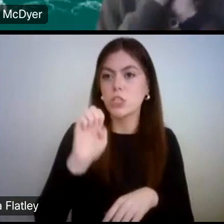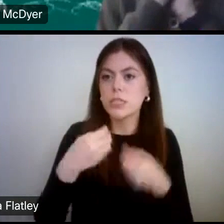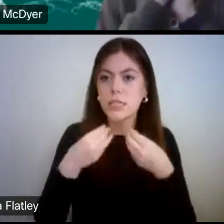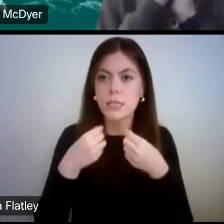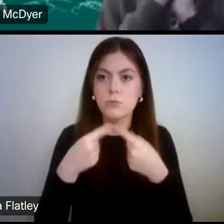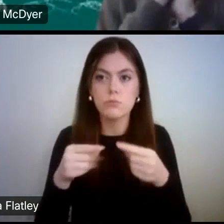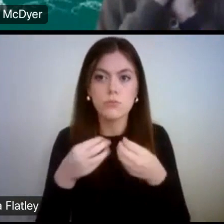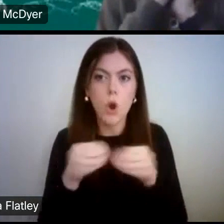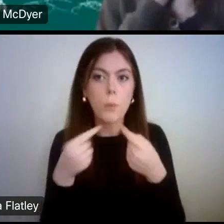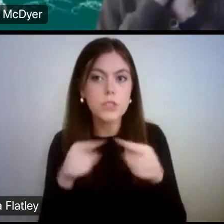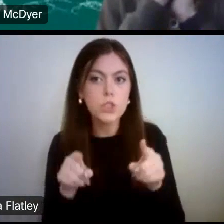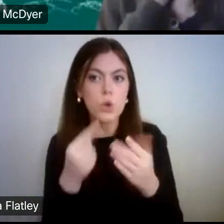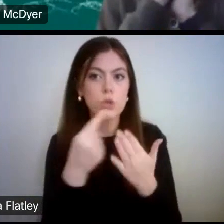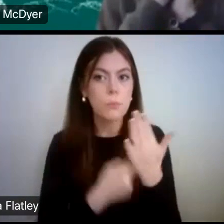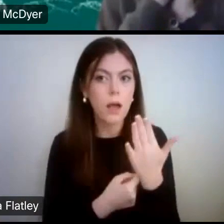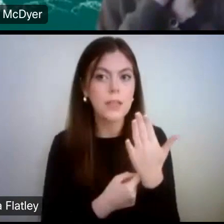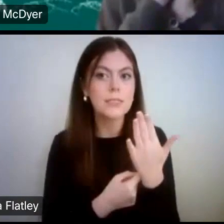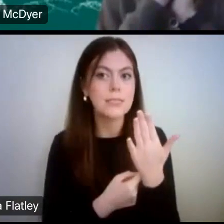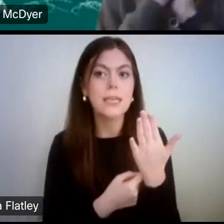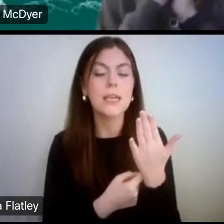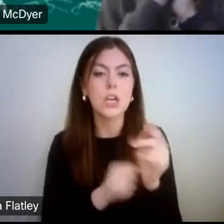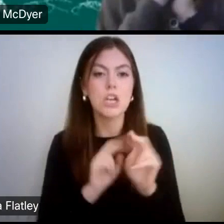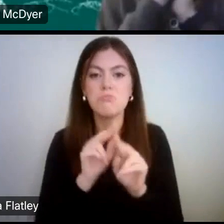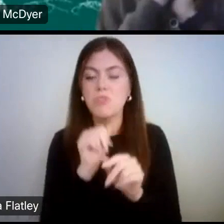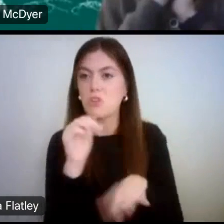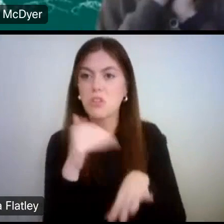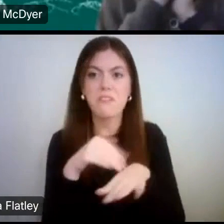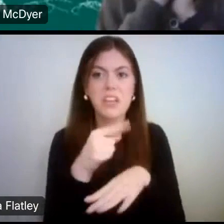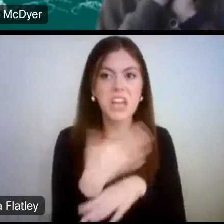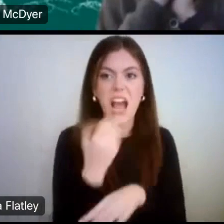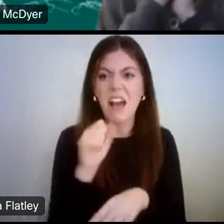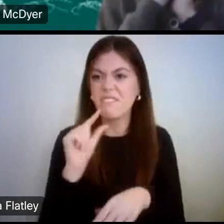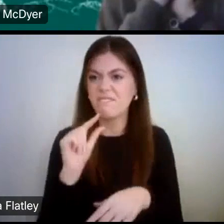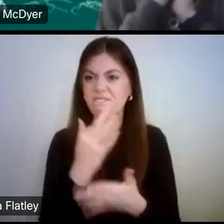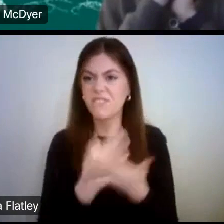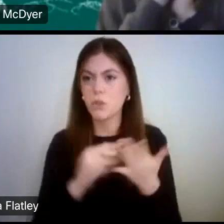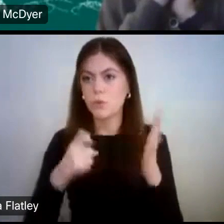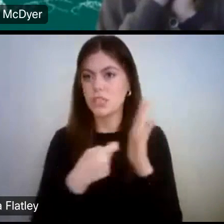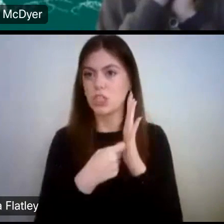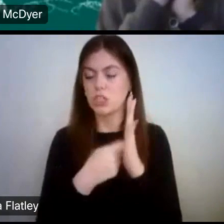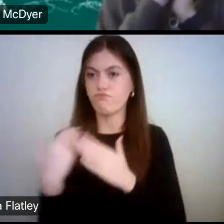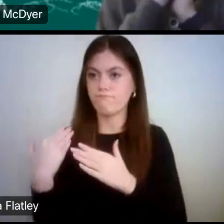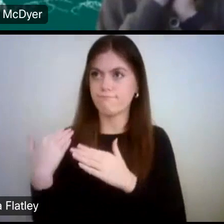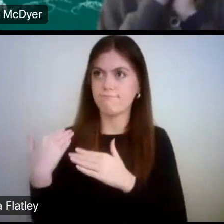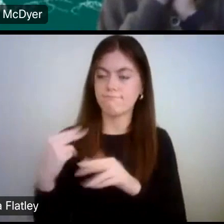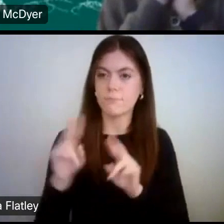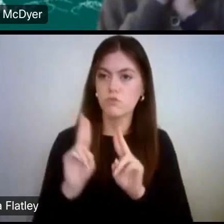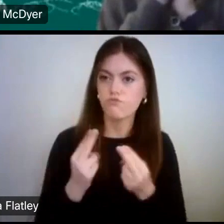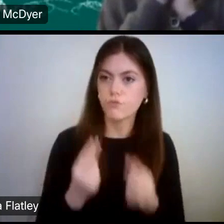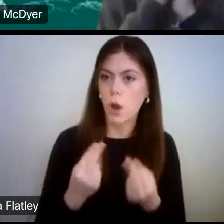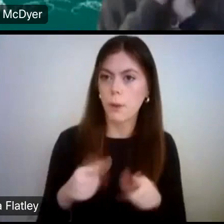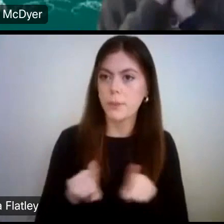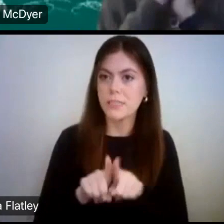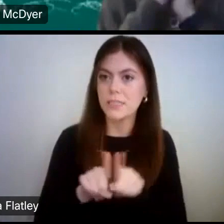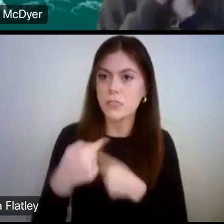conflict with the Open Disclosure Policy. There's some additional requirements. So So I suppose we feel it helps support the kind of